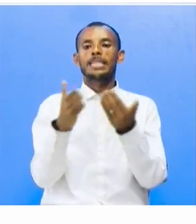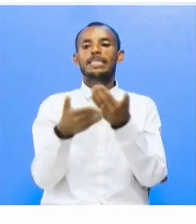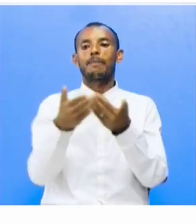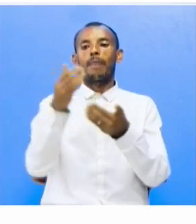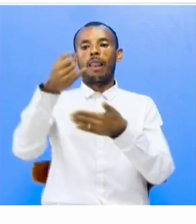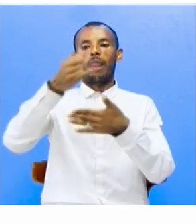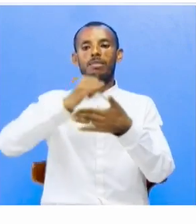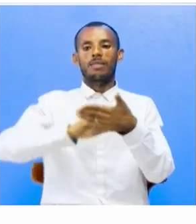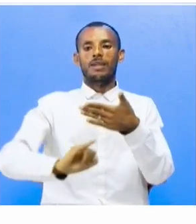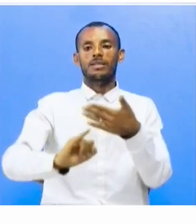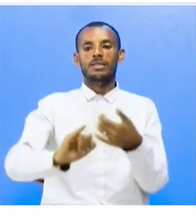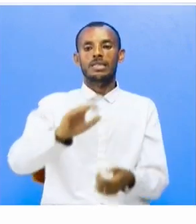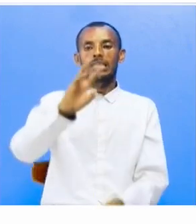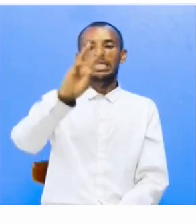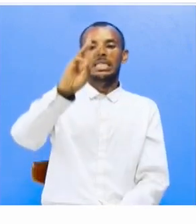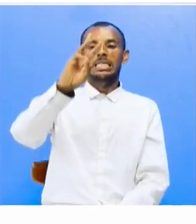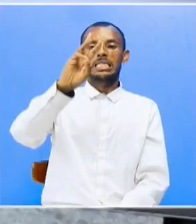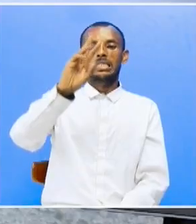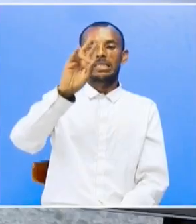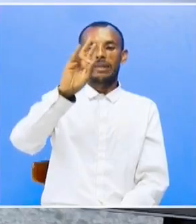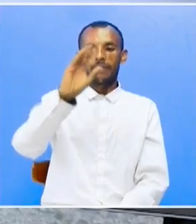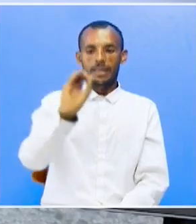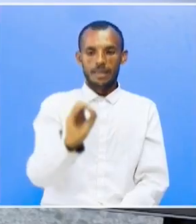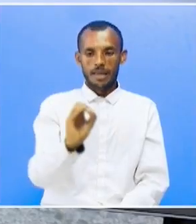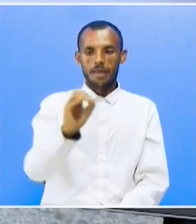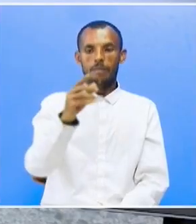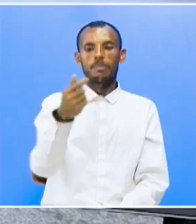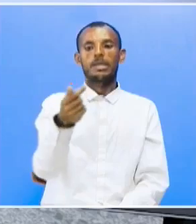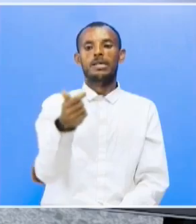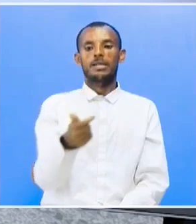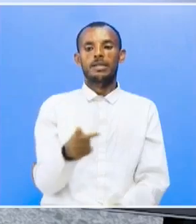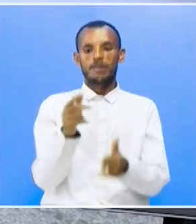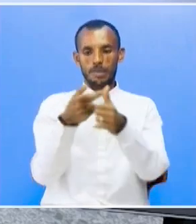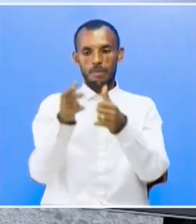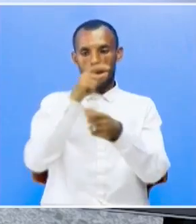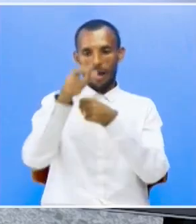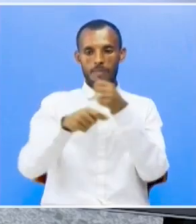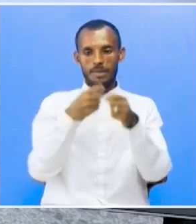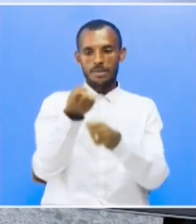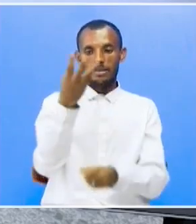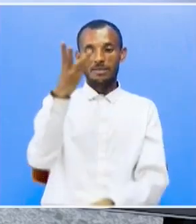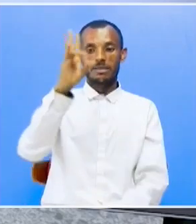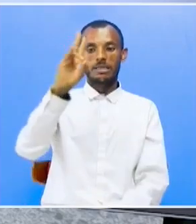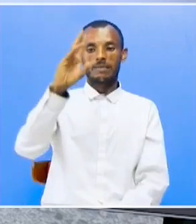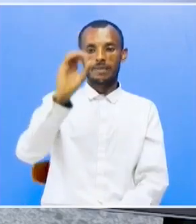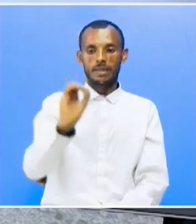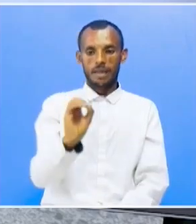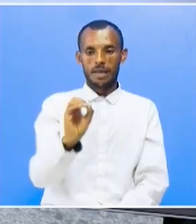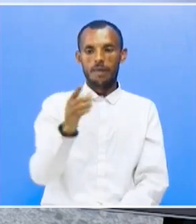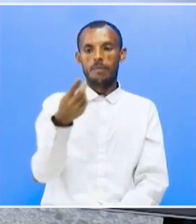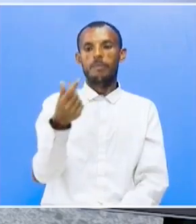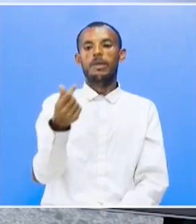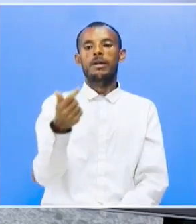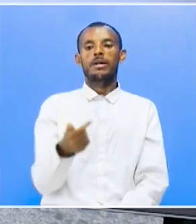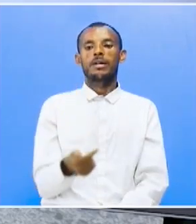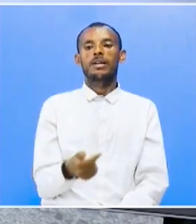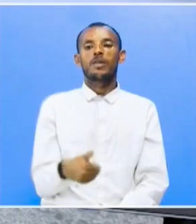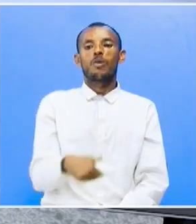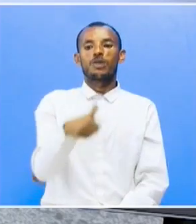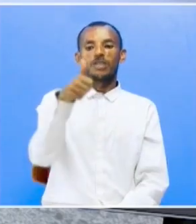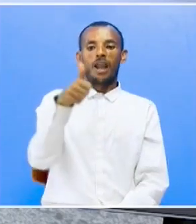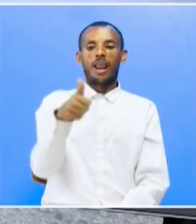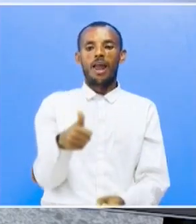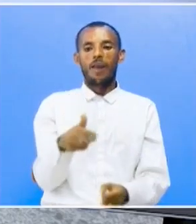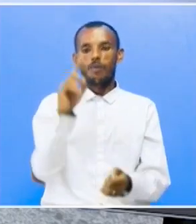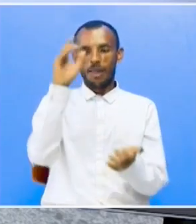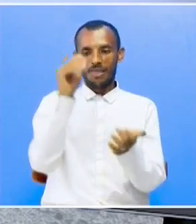interest at the end of the first year. At the end of the first year, the bank pays you 70 birr in addition to the original